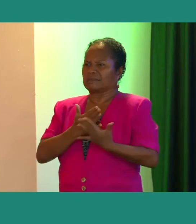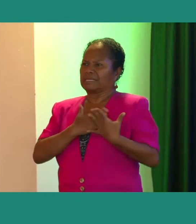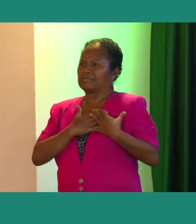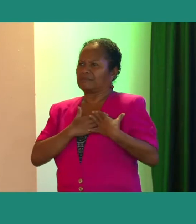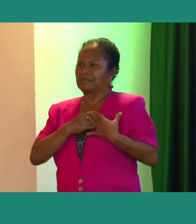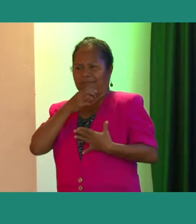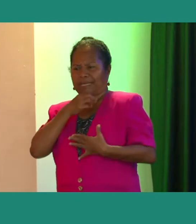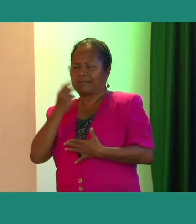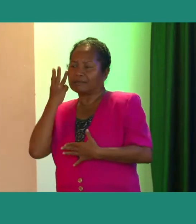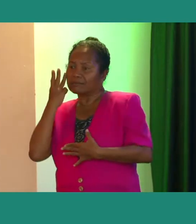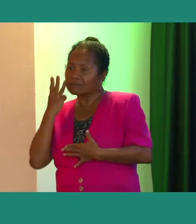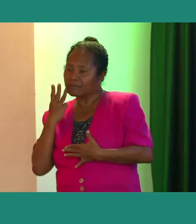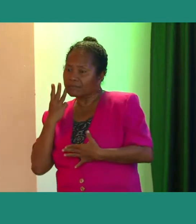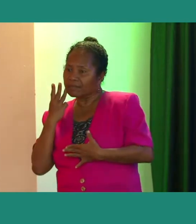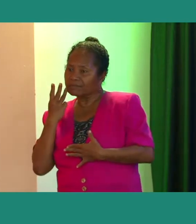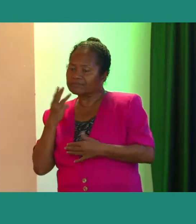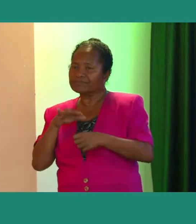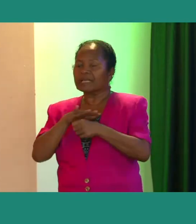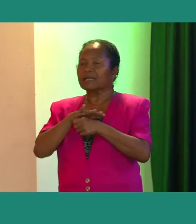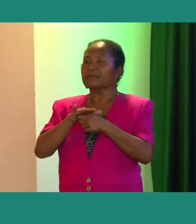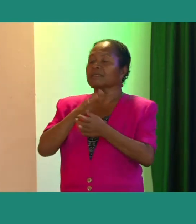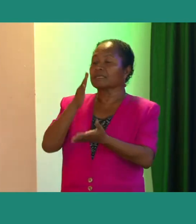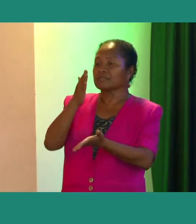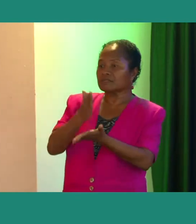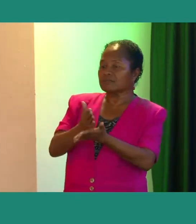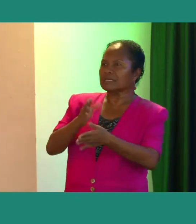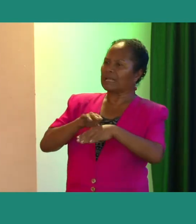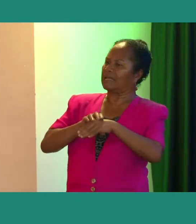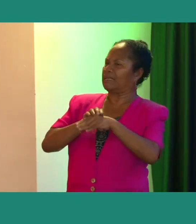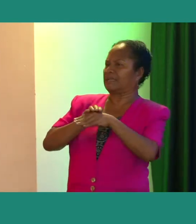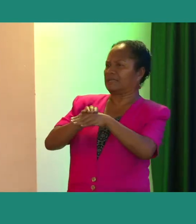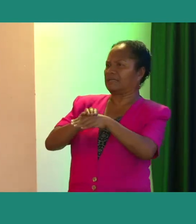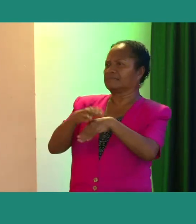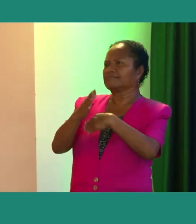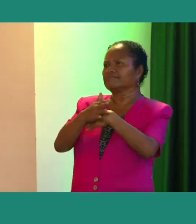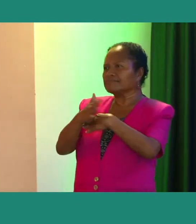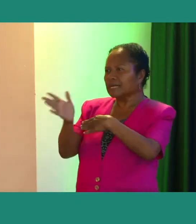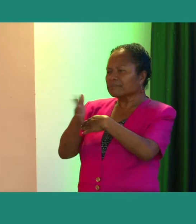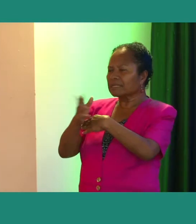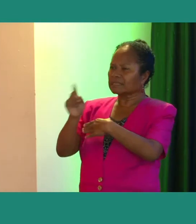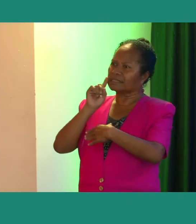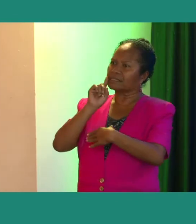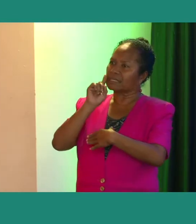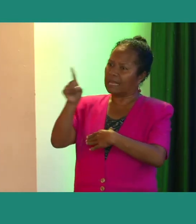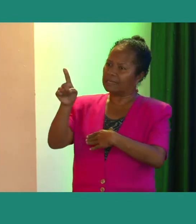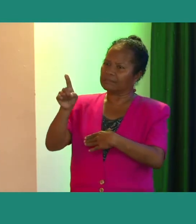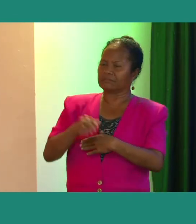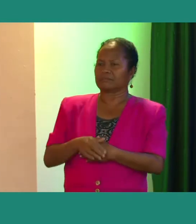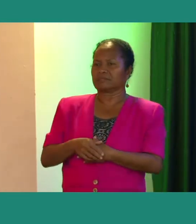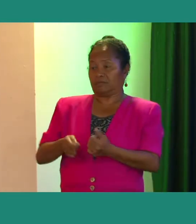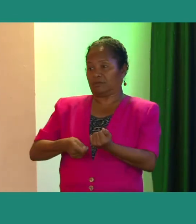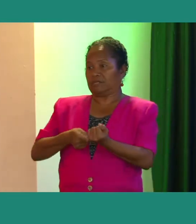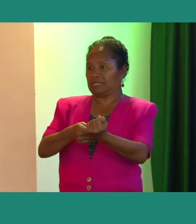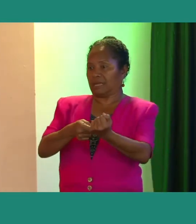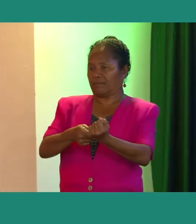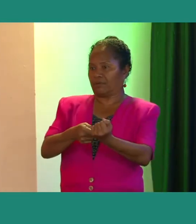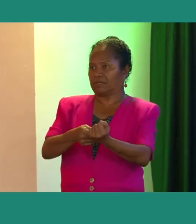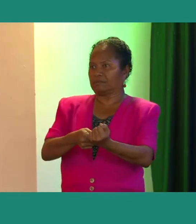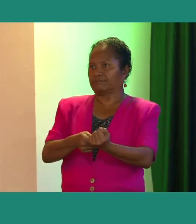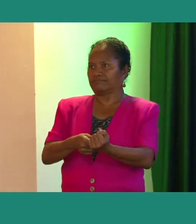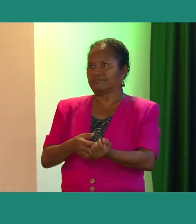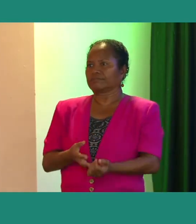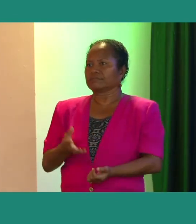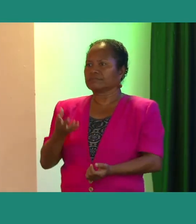both men and women, making sure that leaders are publicly stating that commitment, setting targets